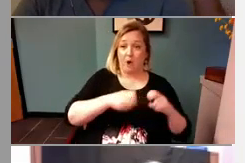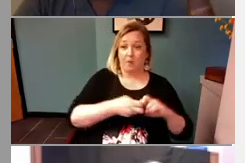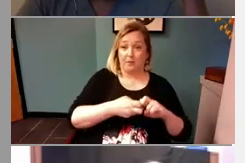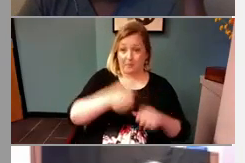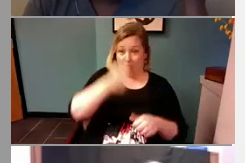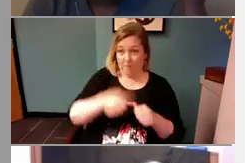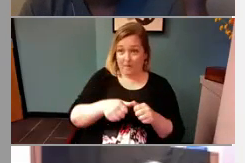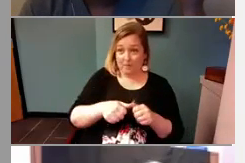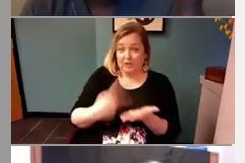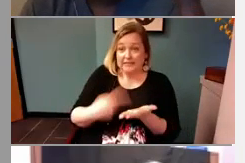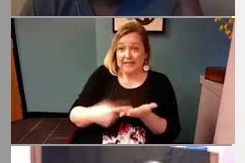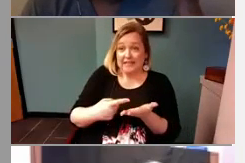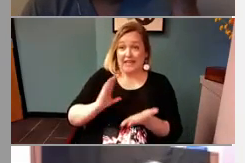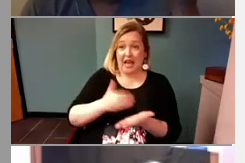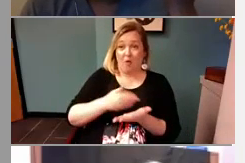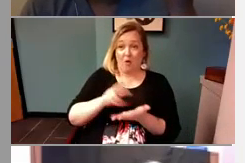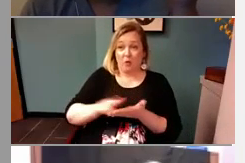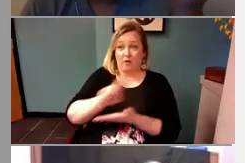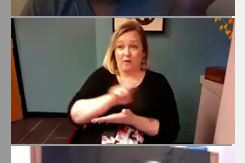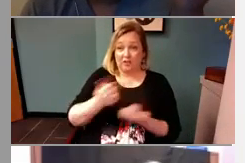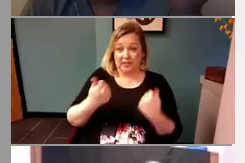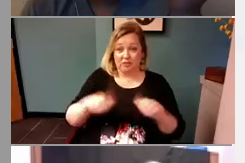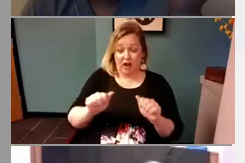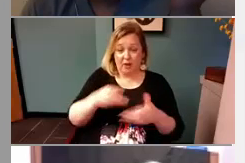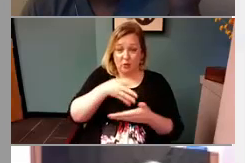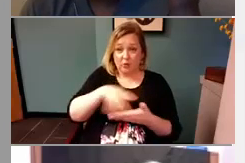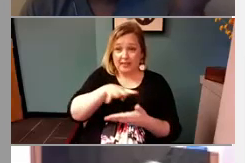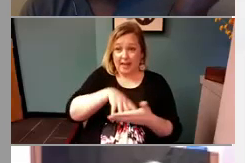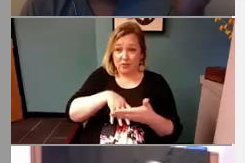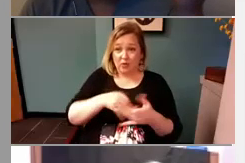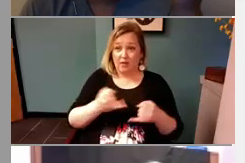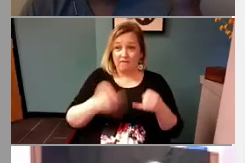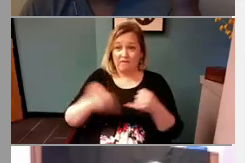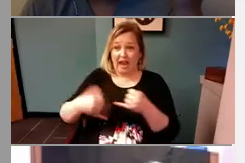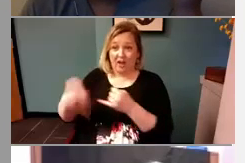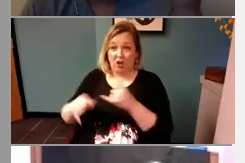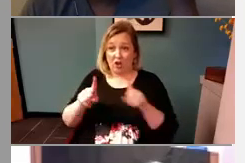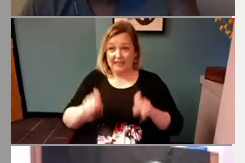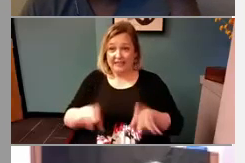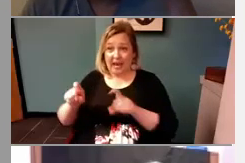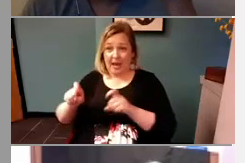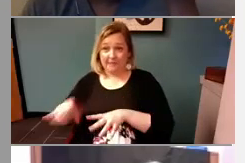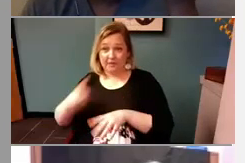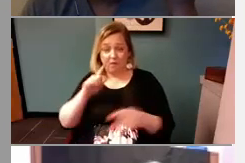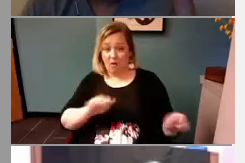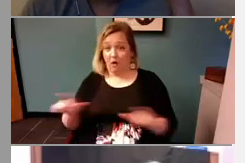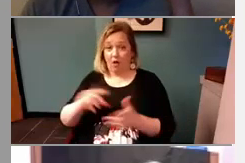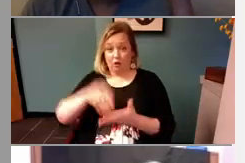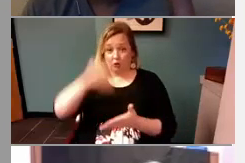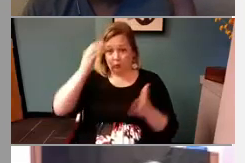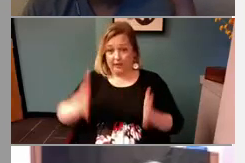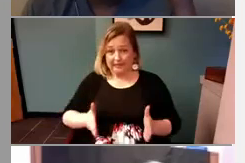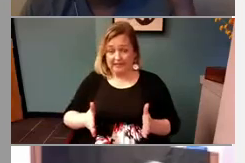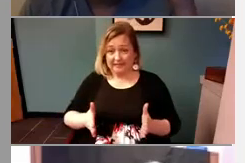a university tried to schedule the final exam for all their students, and it needed a solution